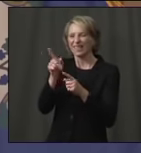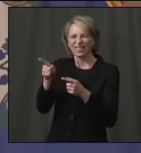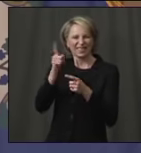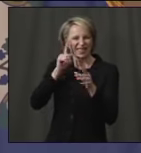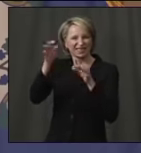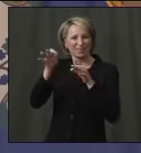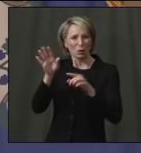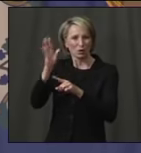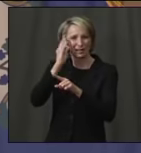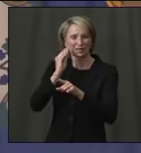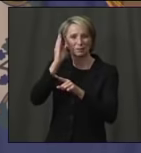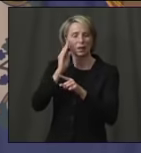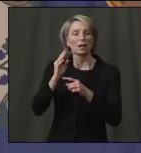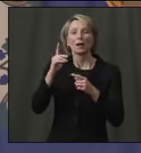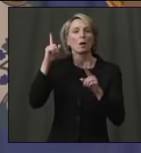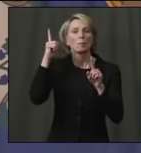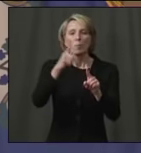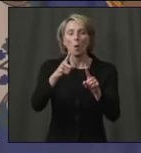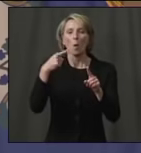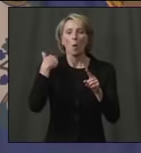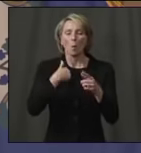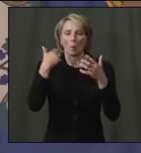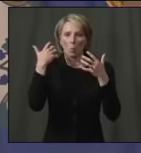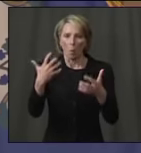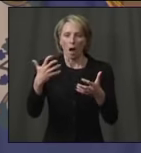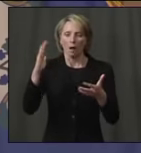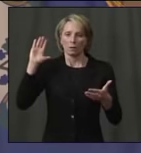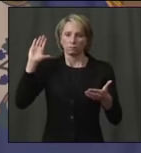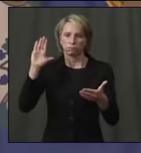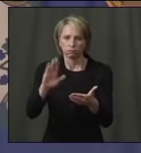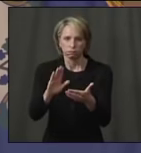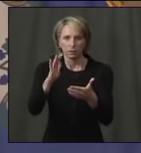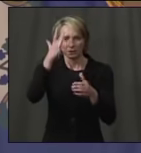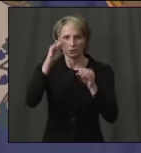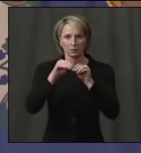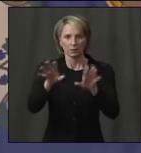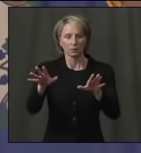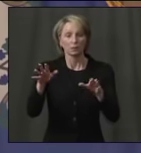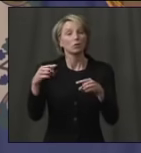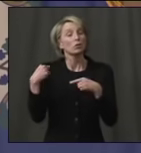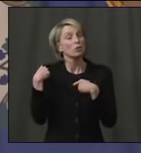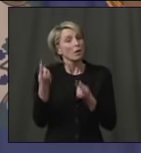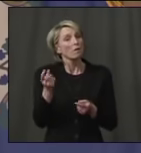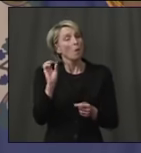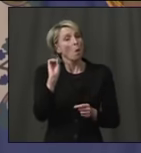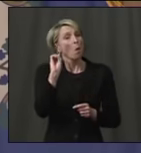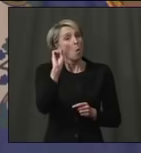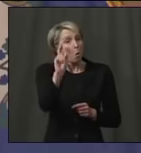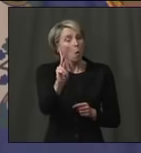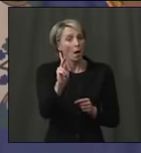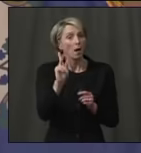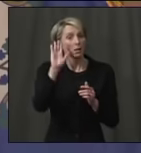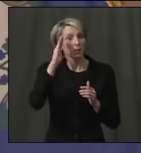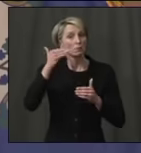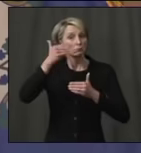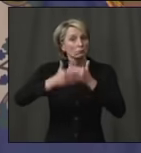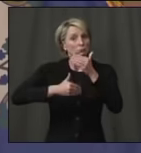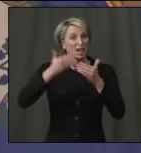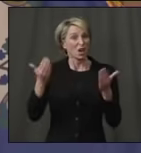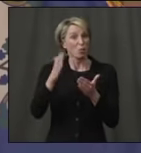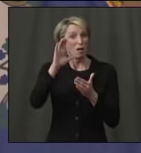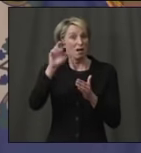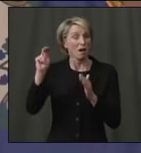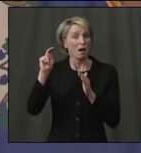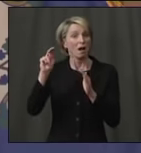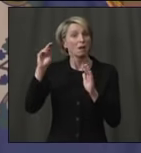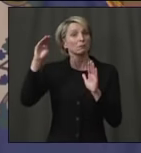we can to slow down this infection rate. And we've done pretty well. That R-naught rate is relatively low in the state of Connecticut,